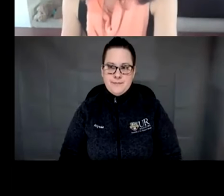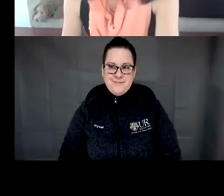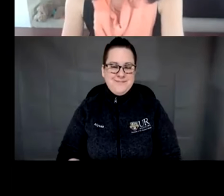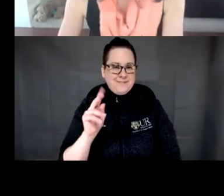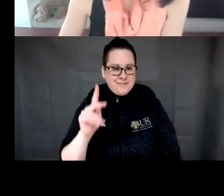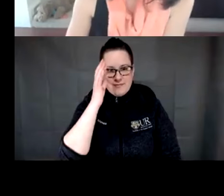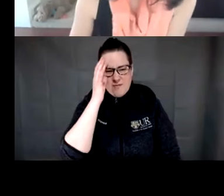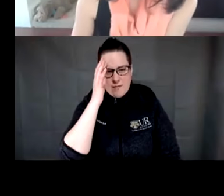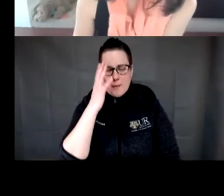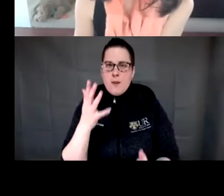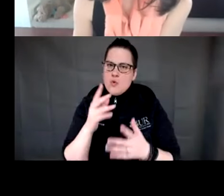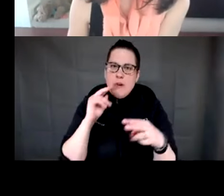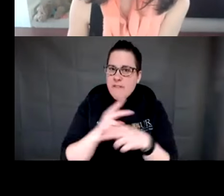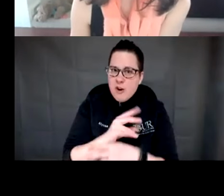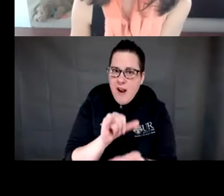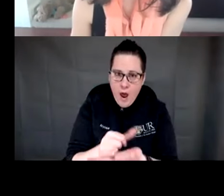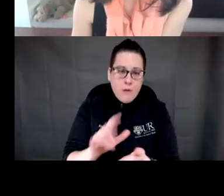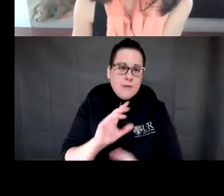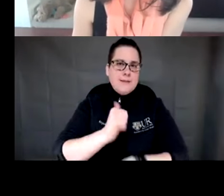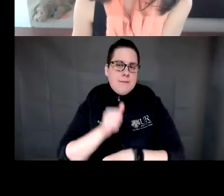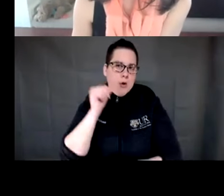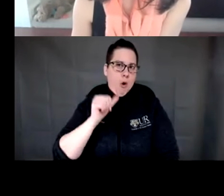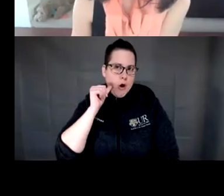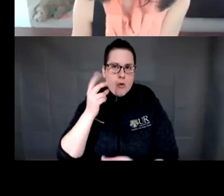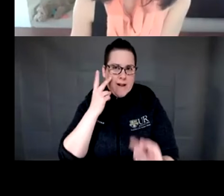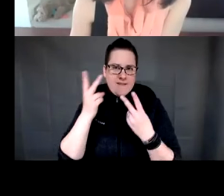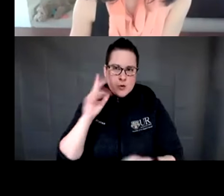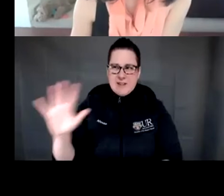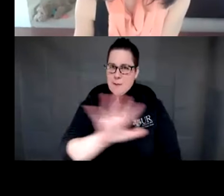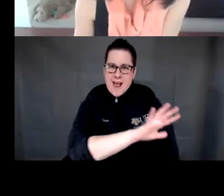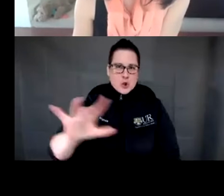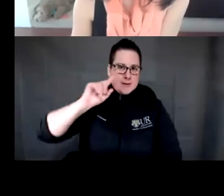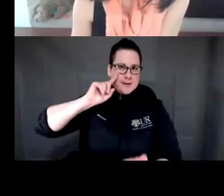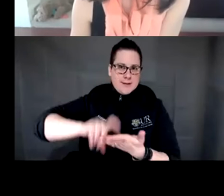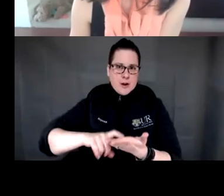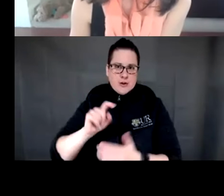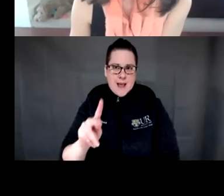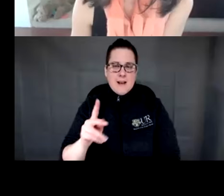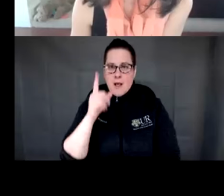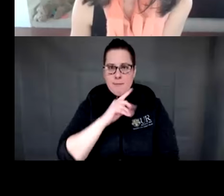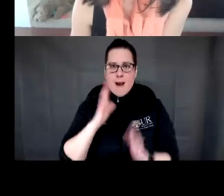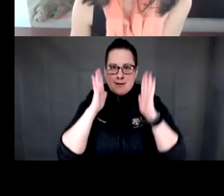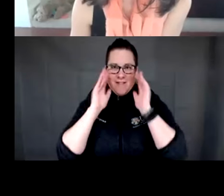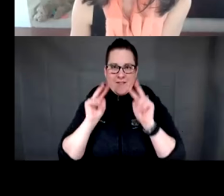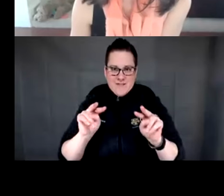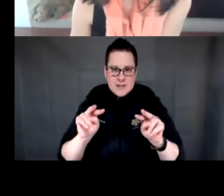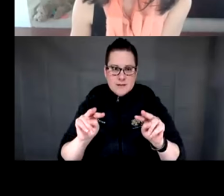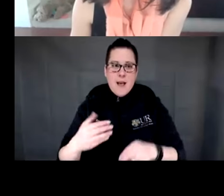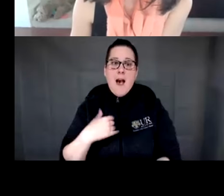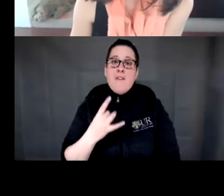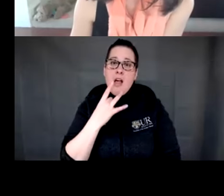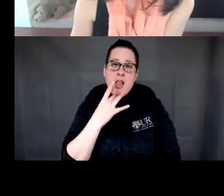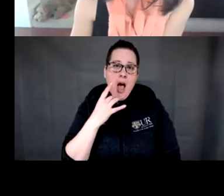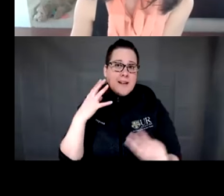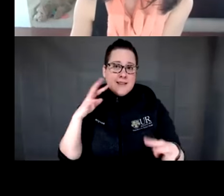Okay, so to get at this question, we set up an auditory visual spatial detection task in head-fixed mice. And in this task, there are lights or